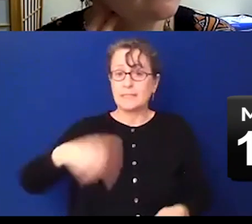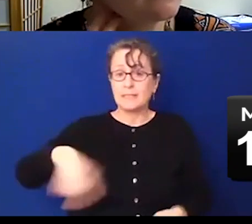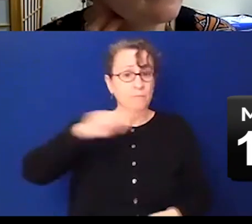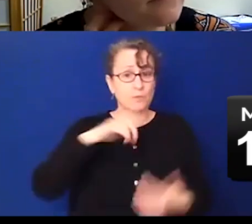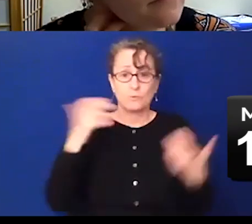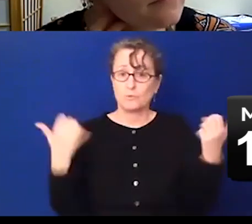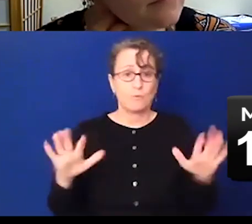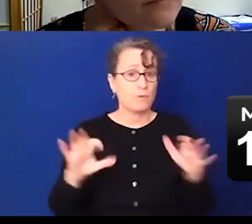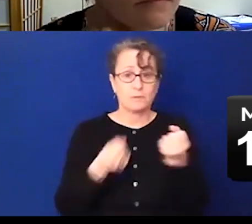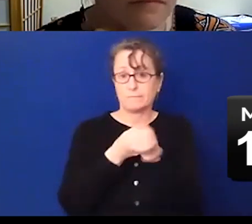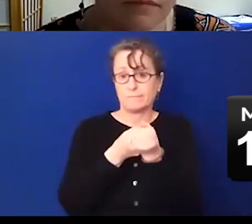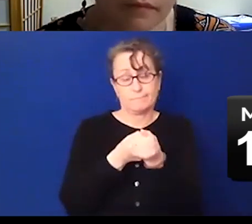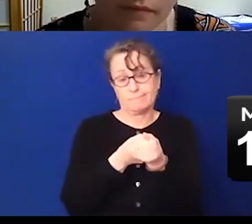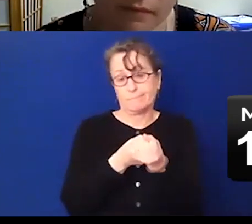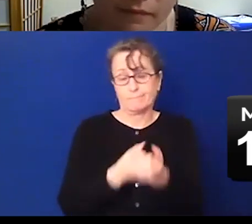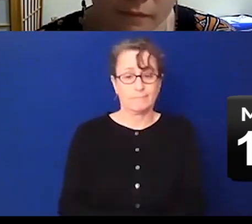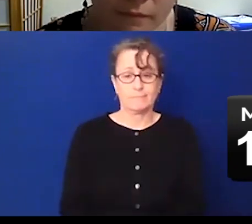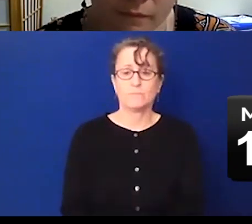for.